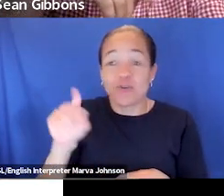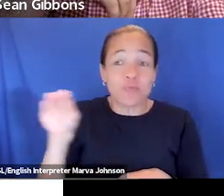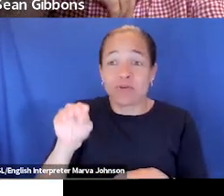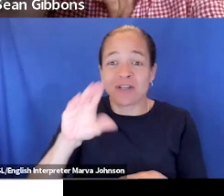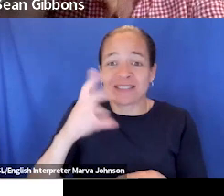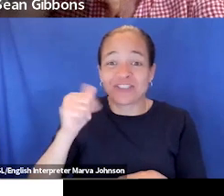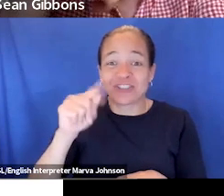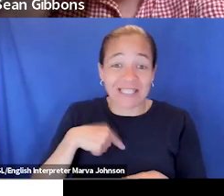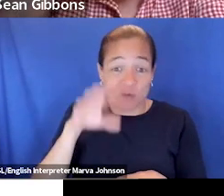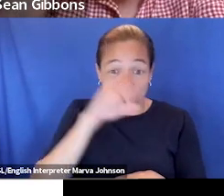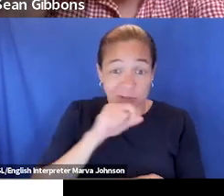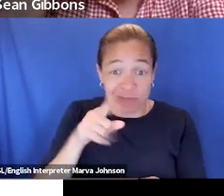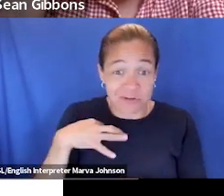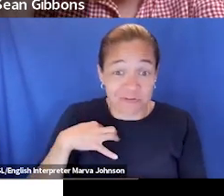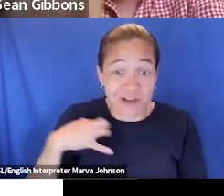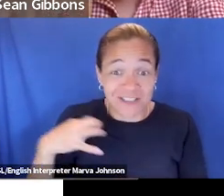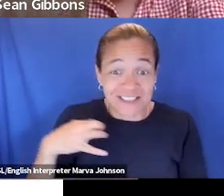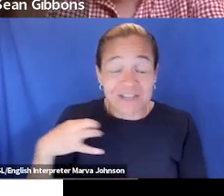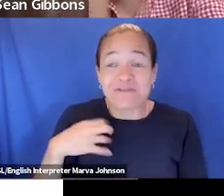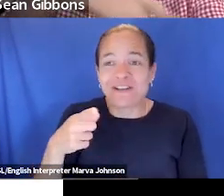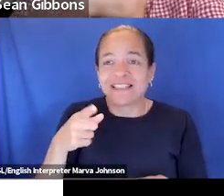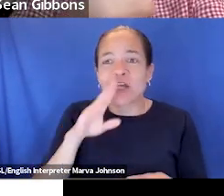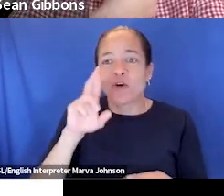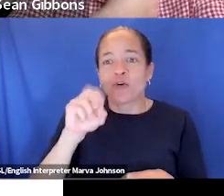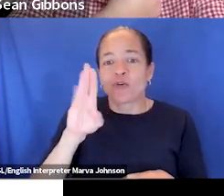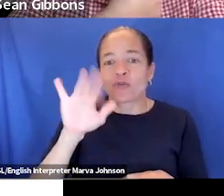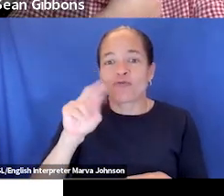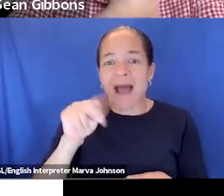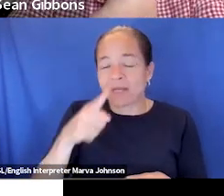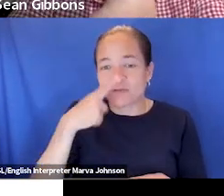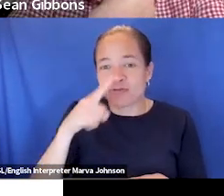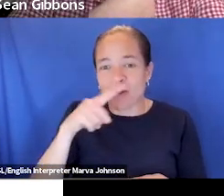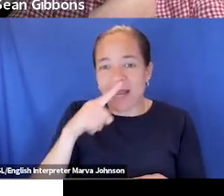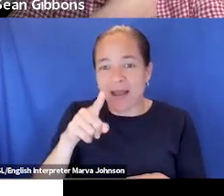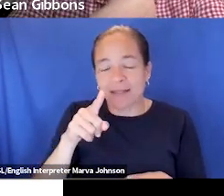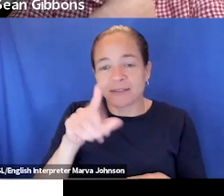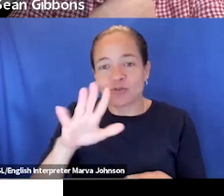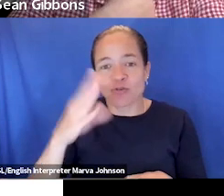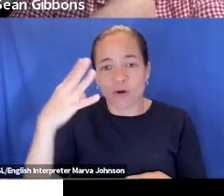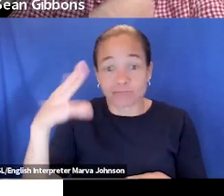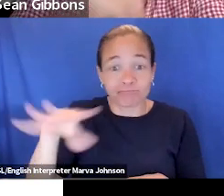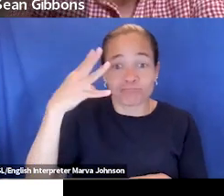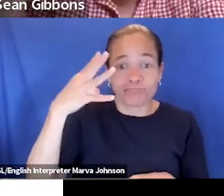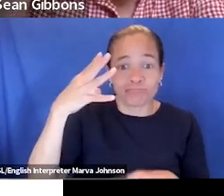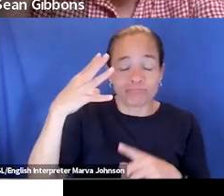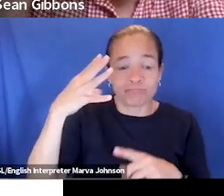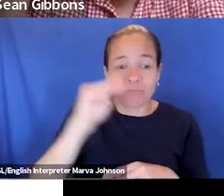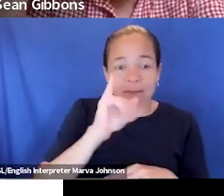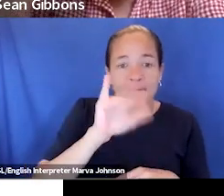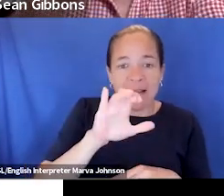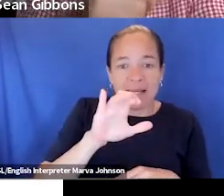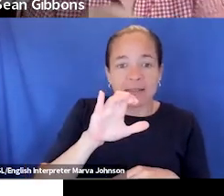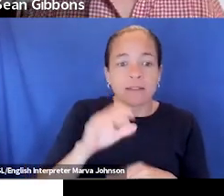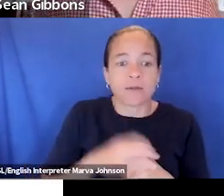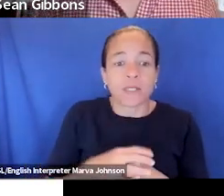chat and folks are giving you some props there. So Robin, if you don't mind, if you'll pop open your camera and your microphone, you can read